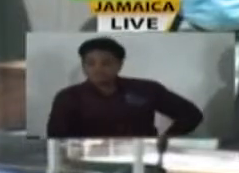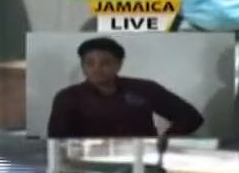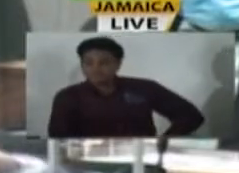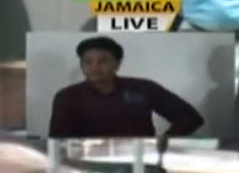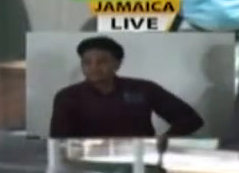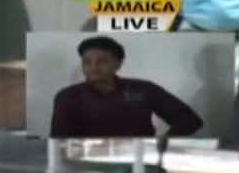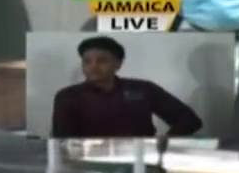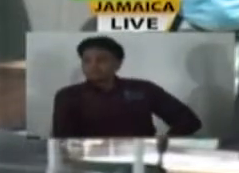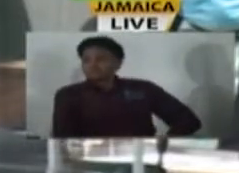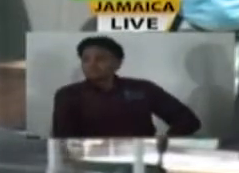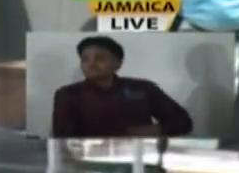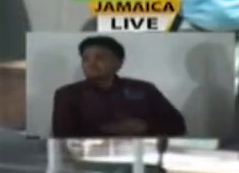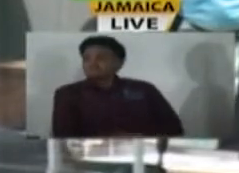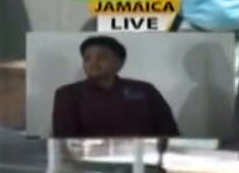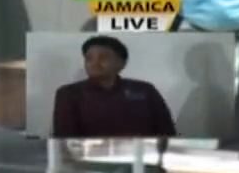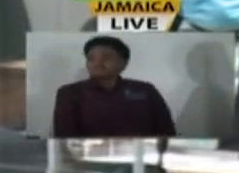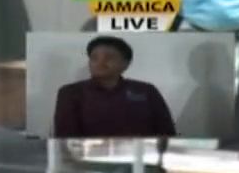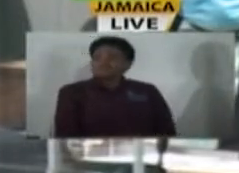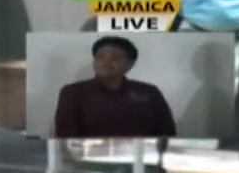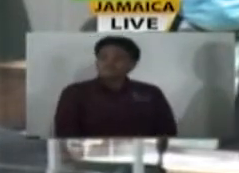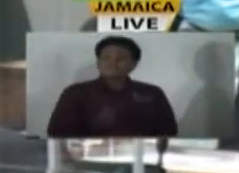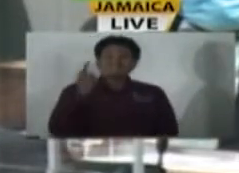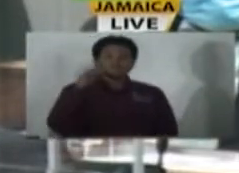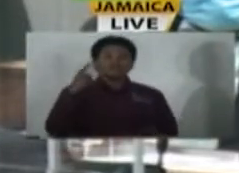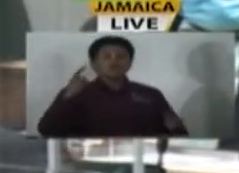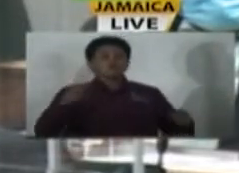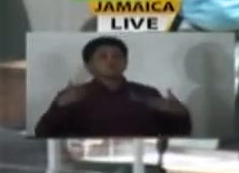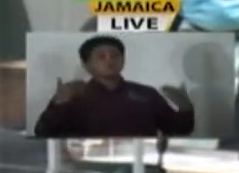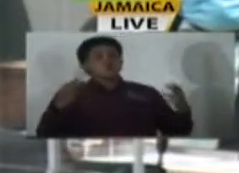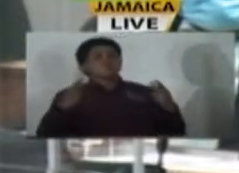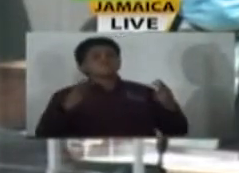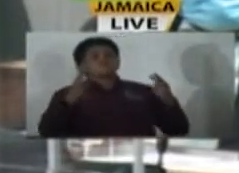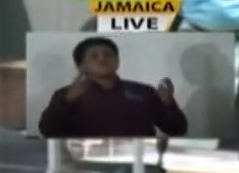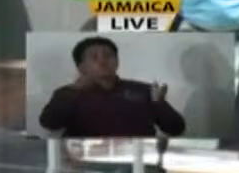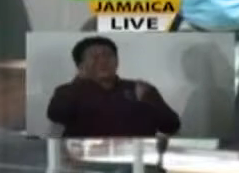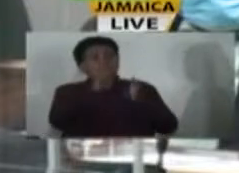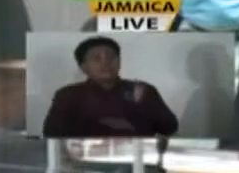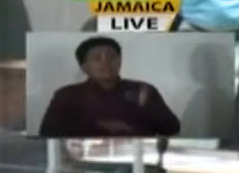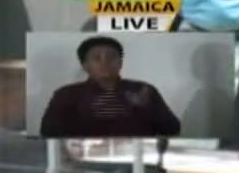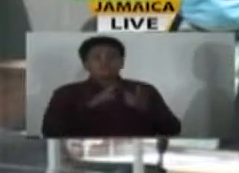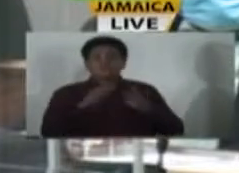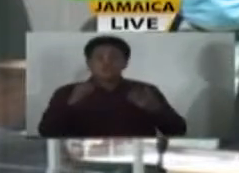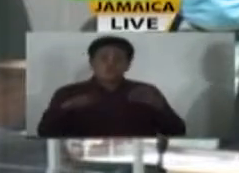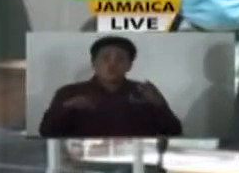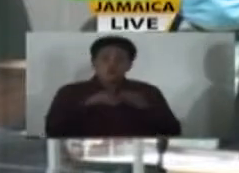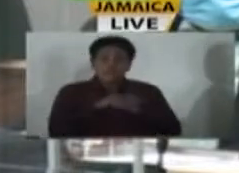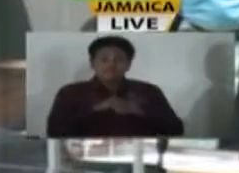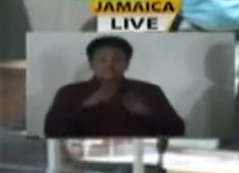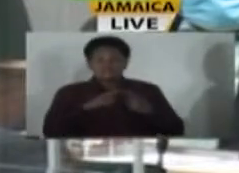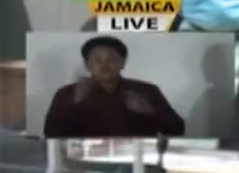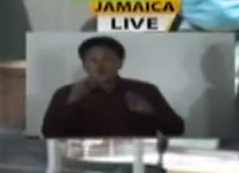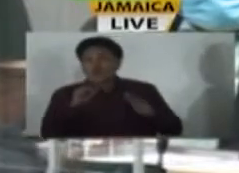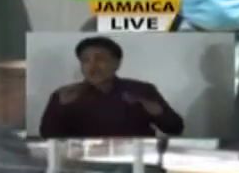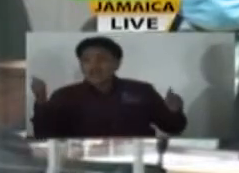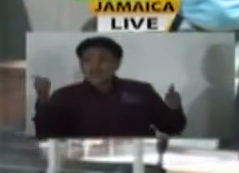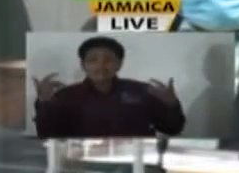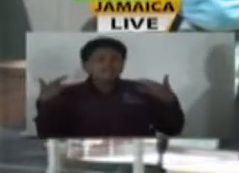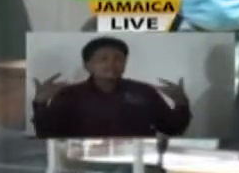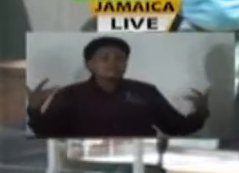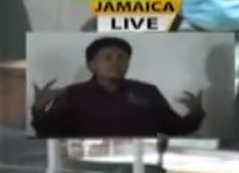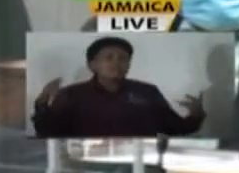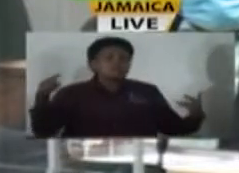offense of conducting funerals, burials, weddings, or any